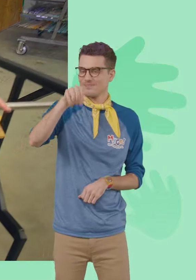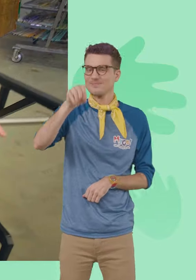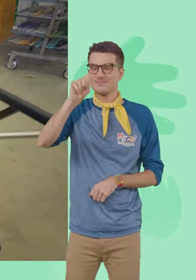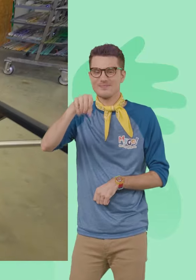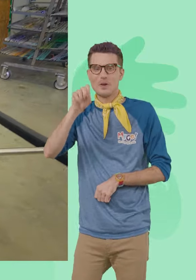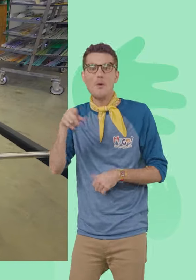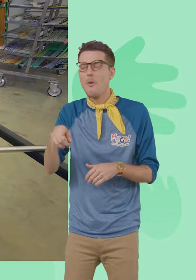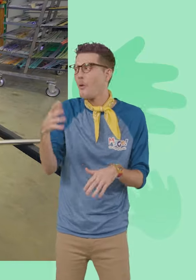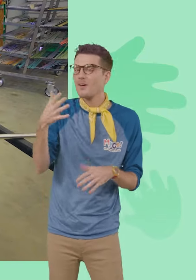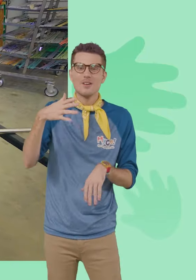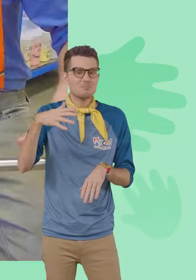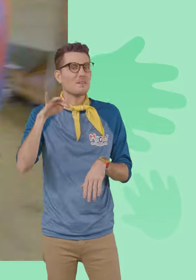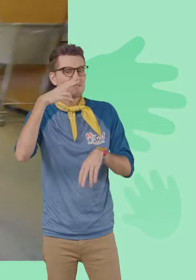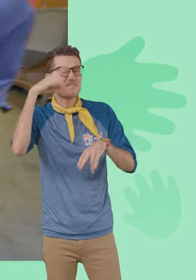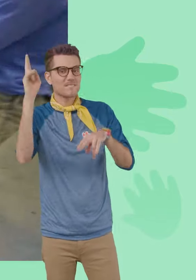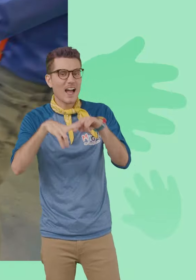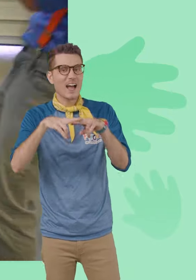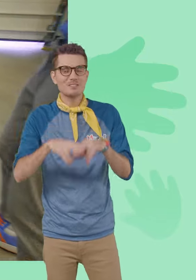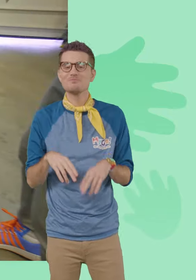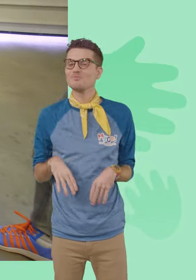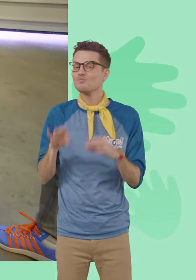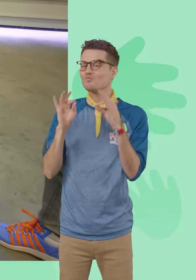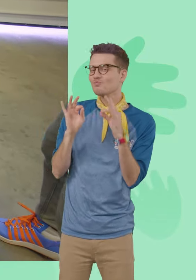Yeah. Oh, that's really fun. All right.